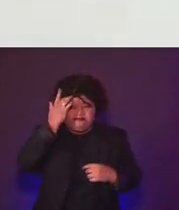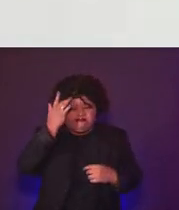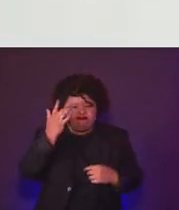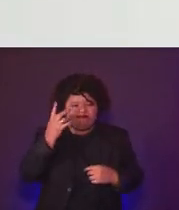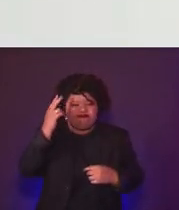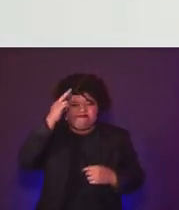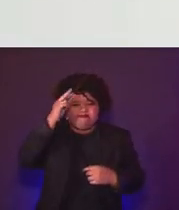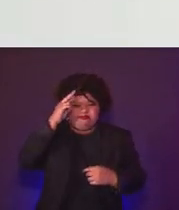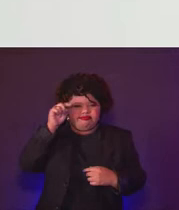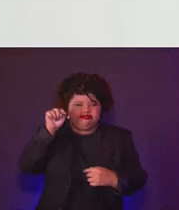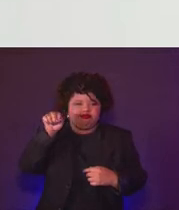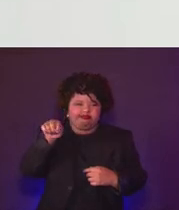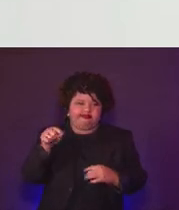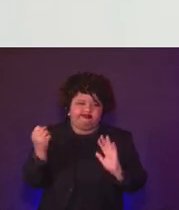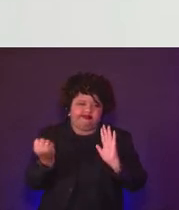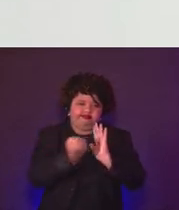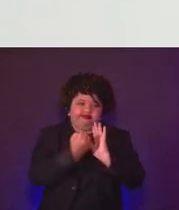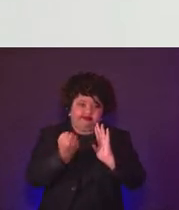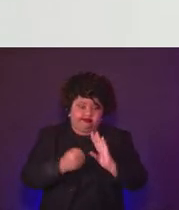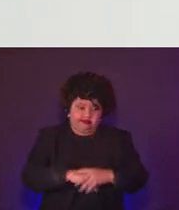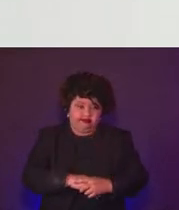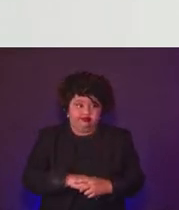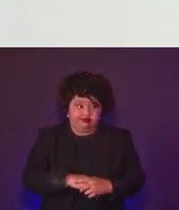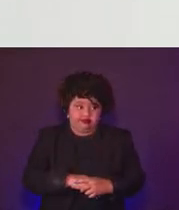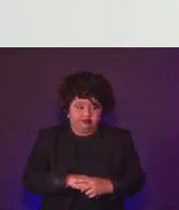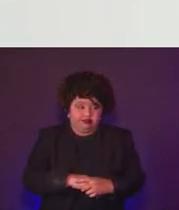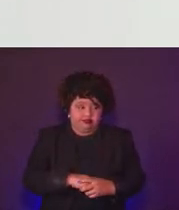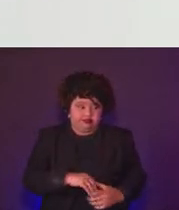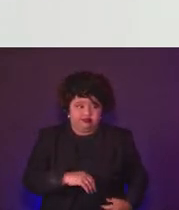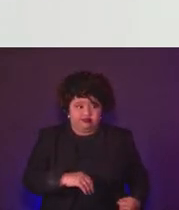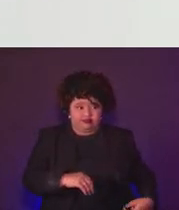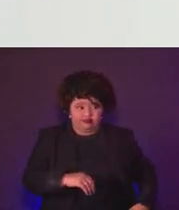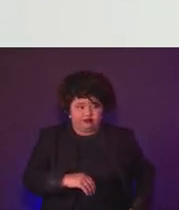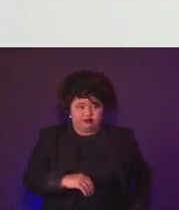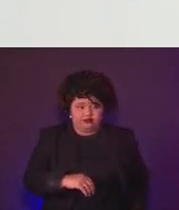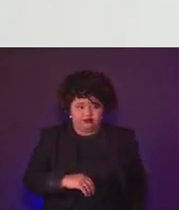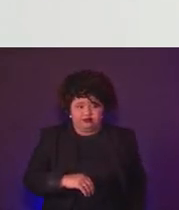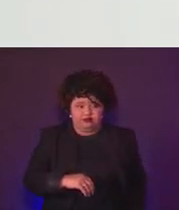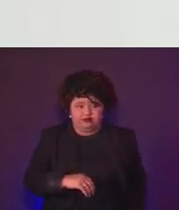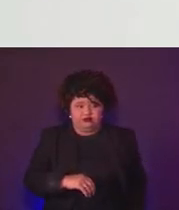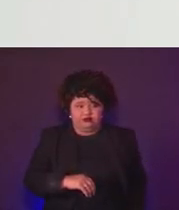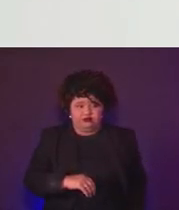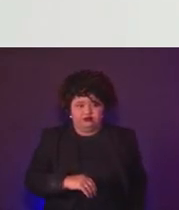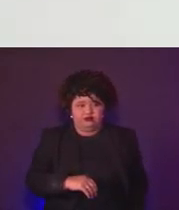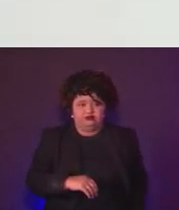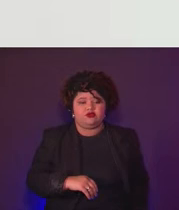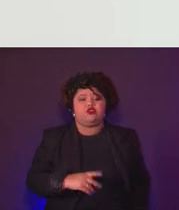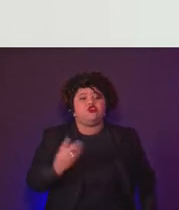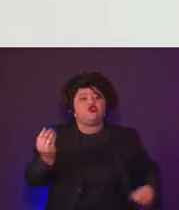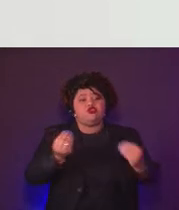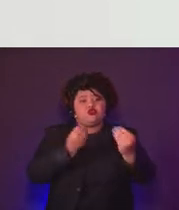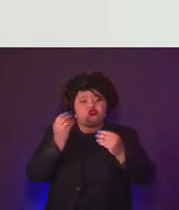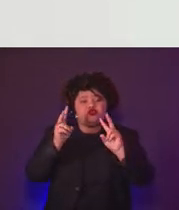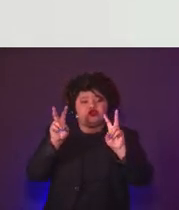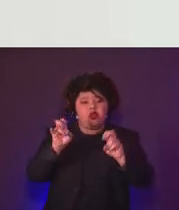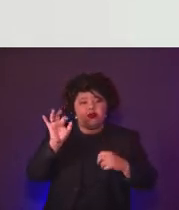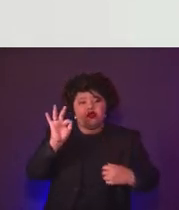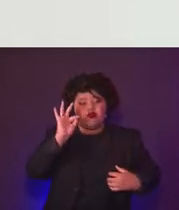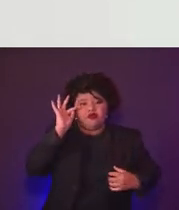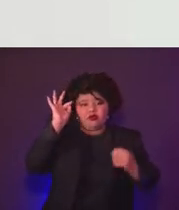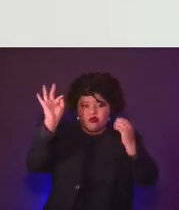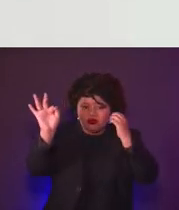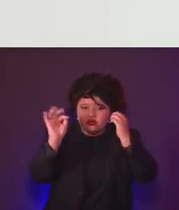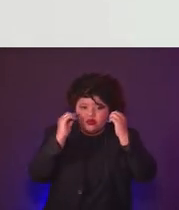so often viewed as a researcher about the future of journalism or about newspapers or about